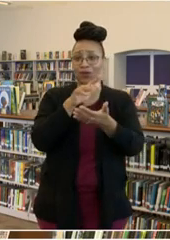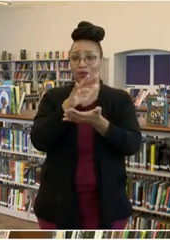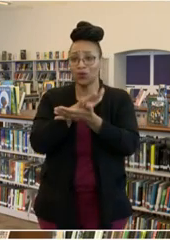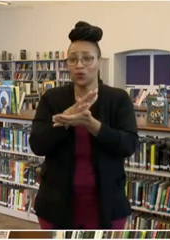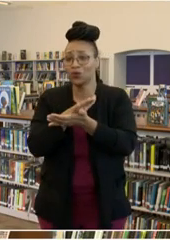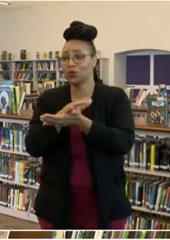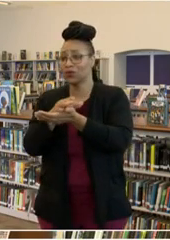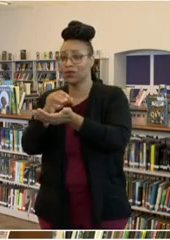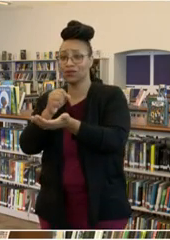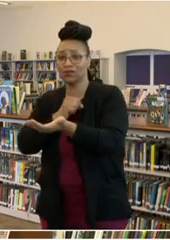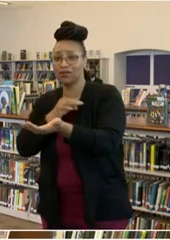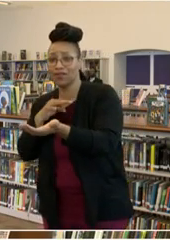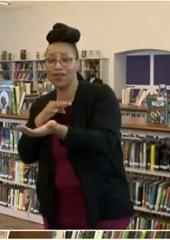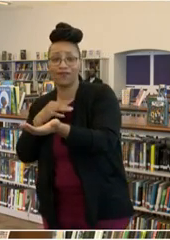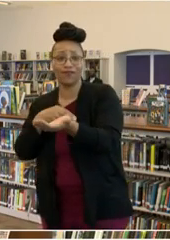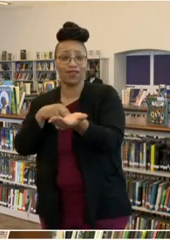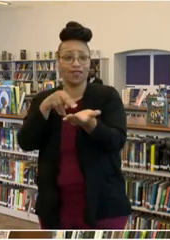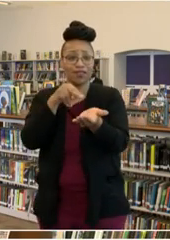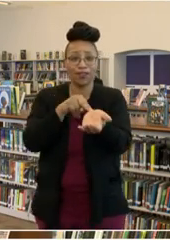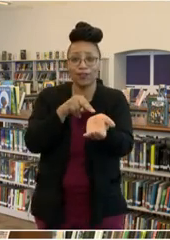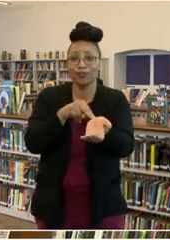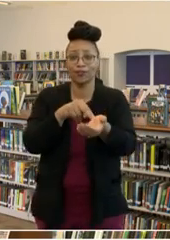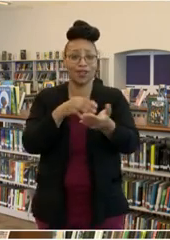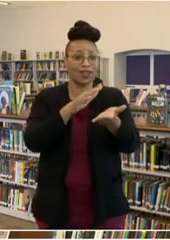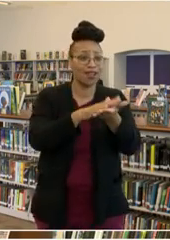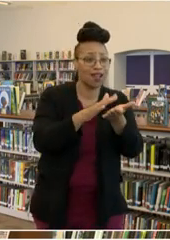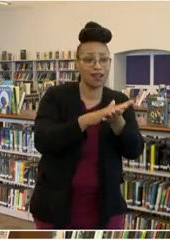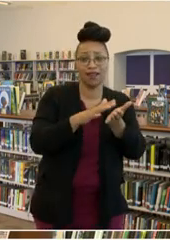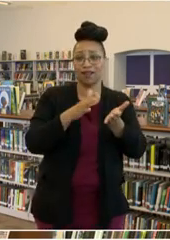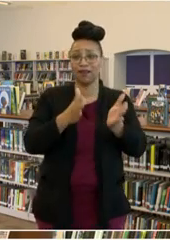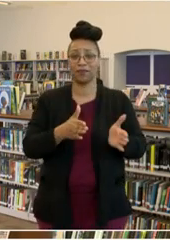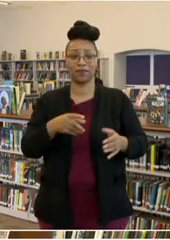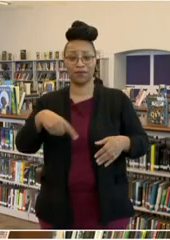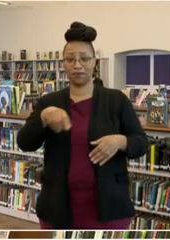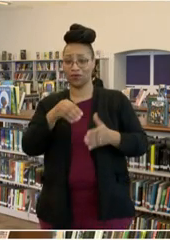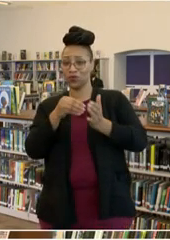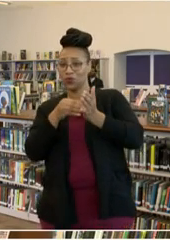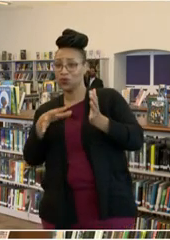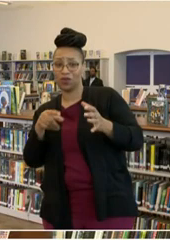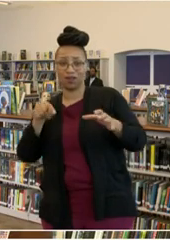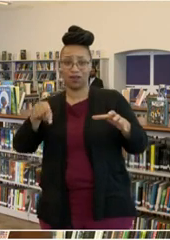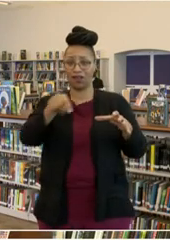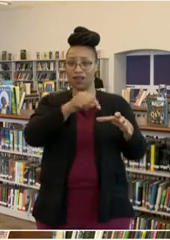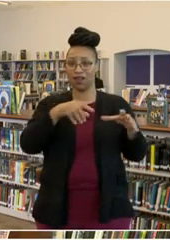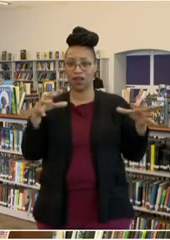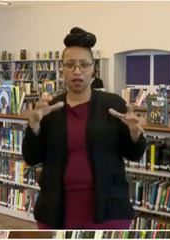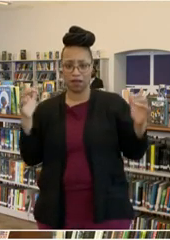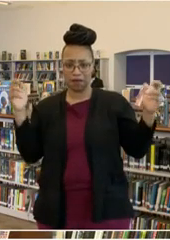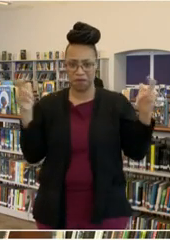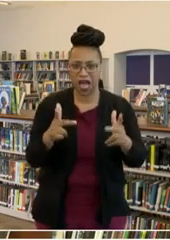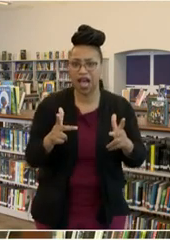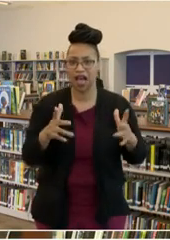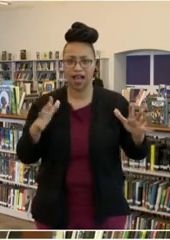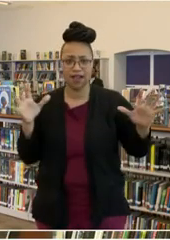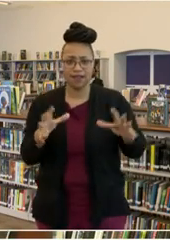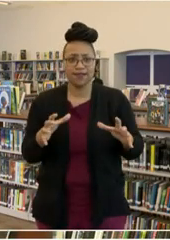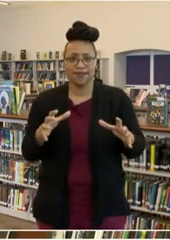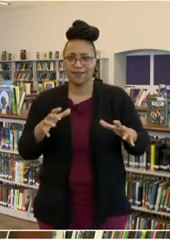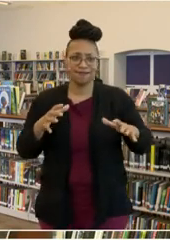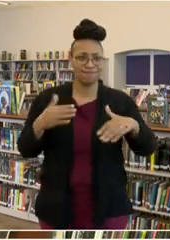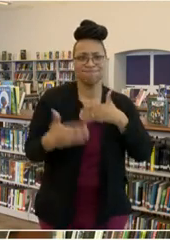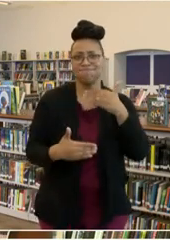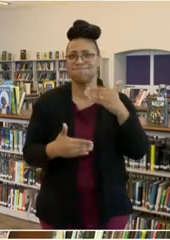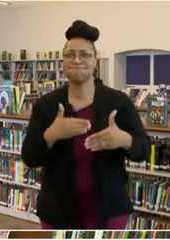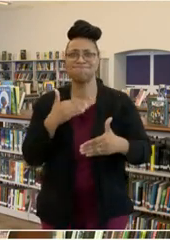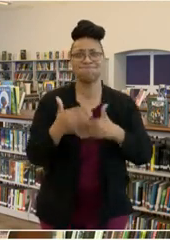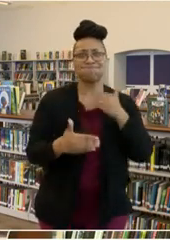our buildings. But we are also challenged now to make sure we can get our kids back on track. We have made the